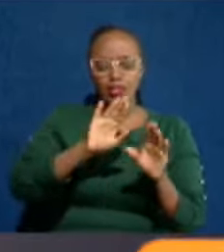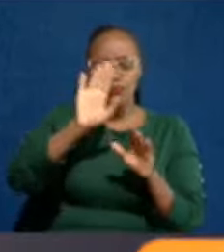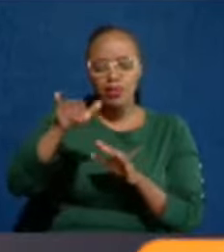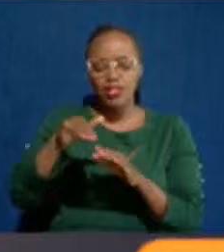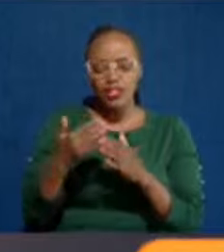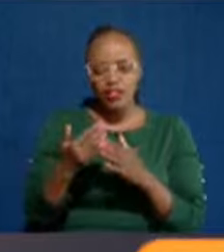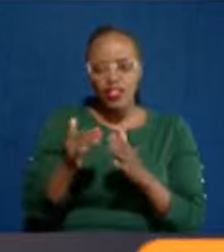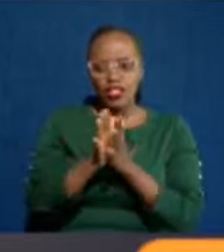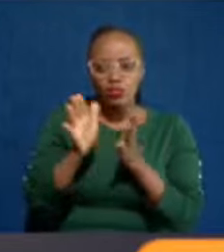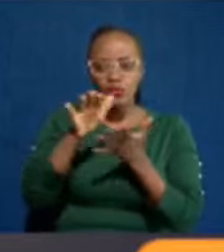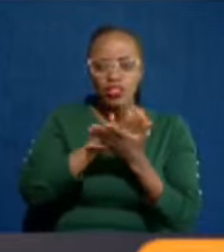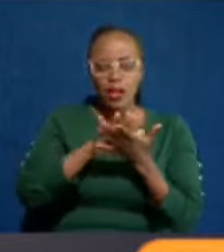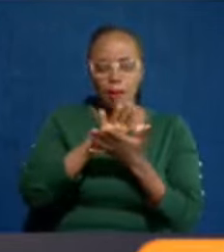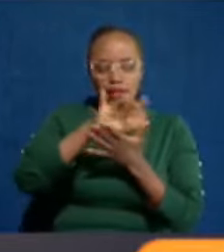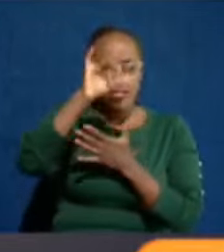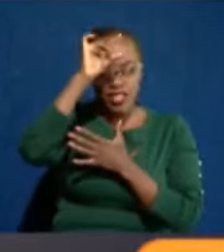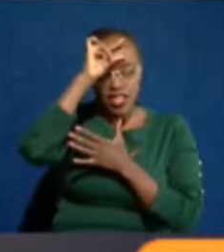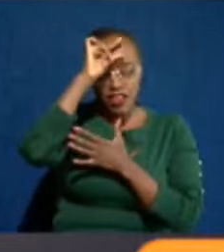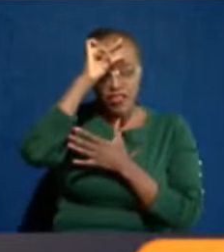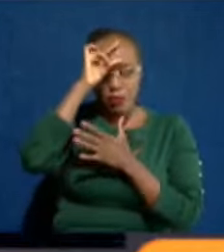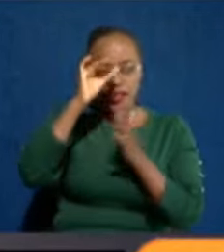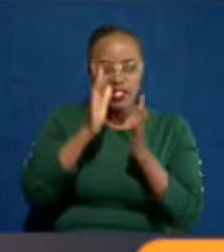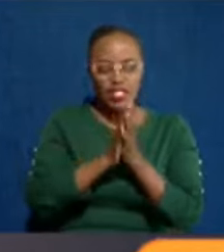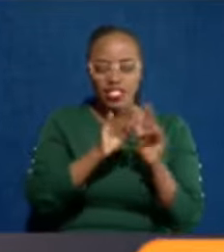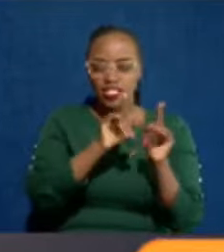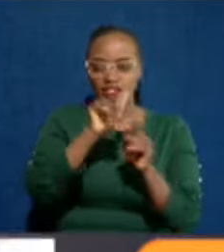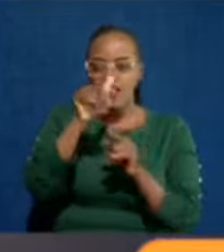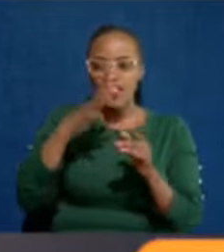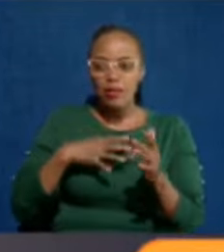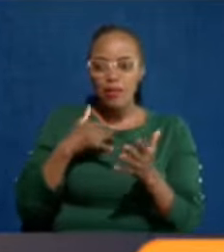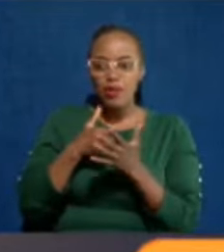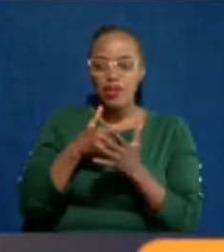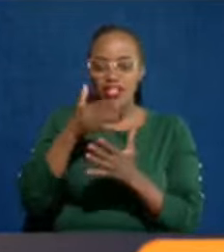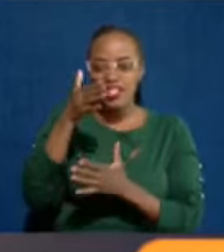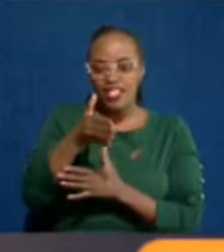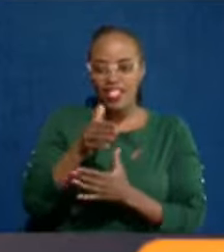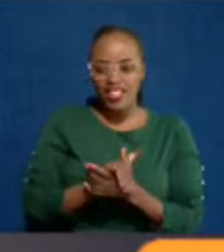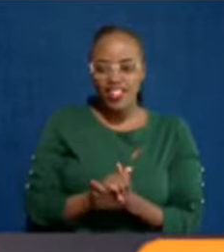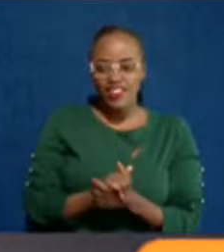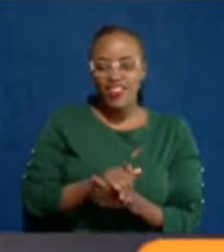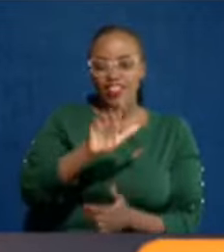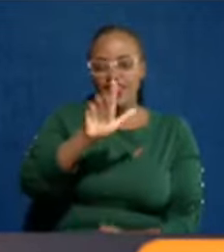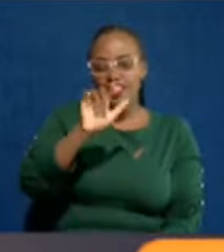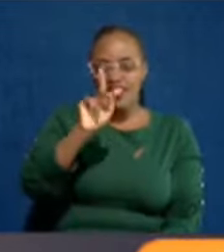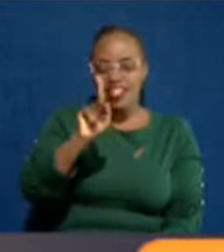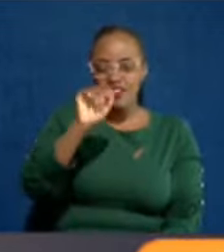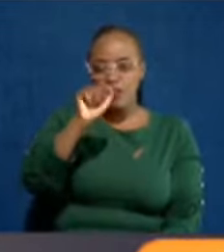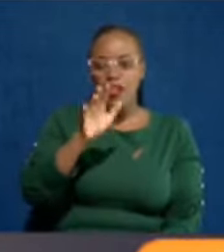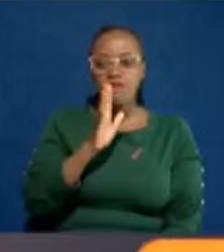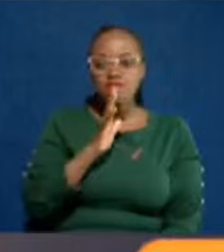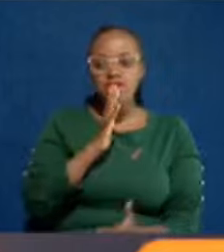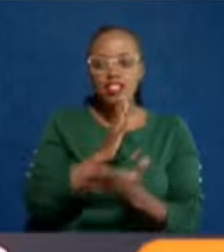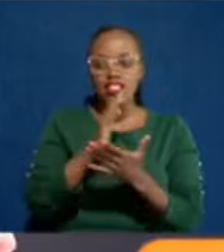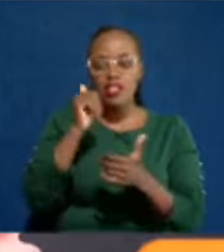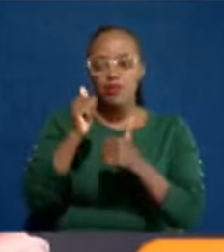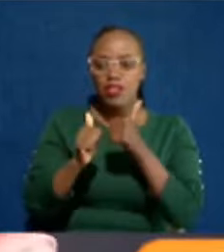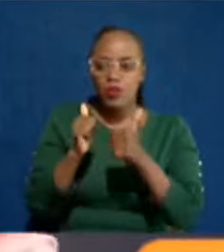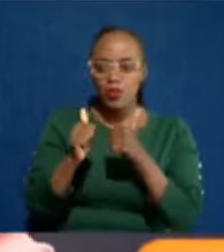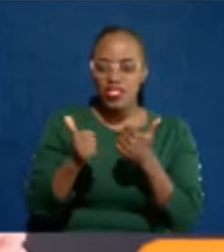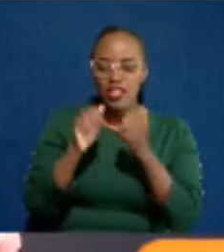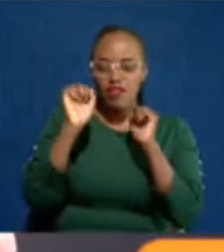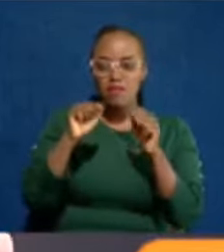to broad-based government and, you know, those that are in there. So, Linus, maybe we talk about something that